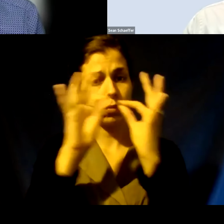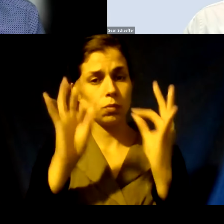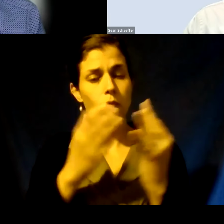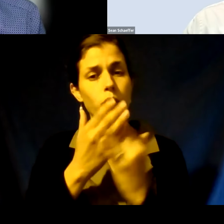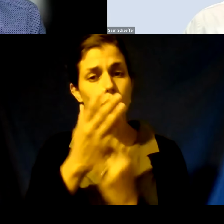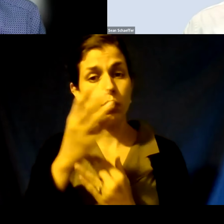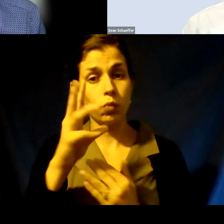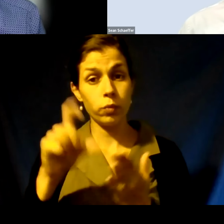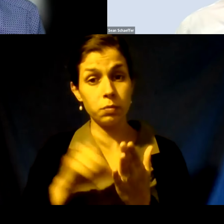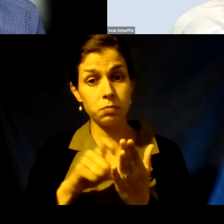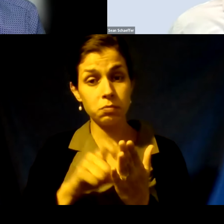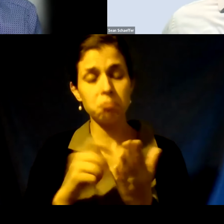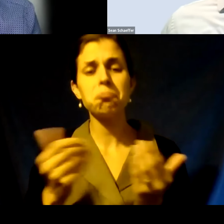other topics that you'd like to hear about, or if you'd like us to go into more detail about any of what you've